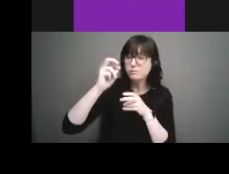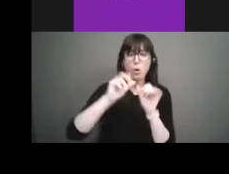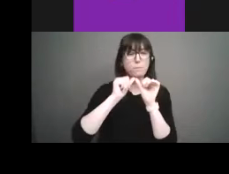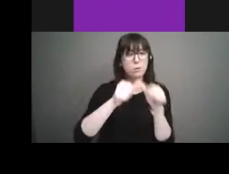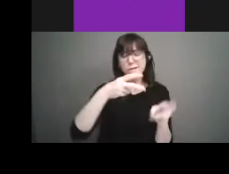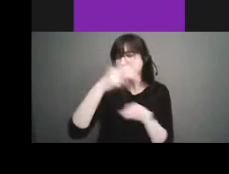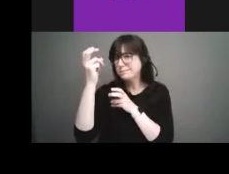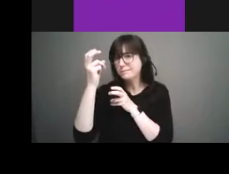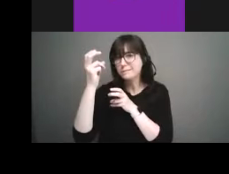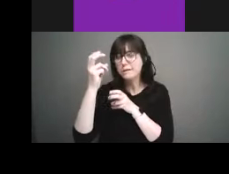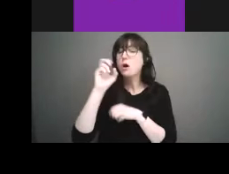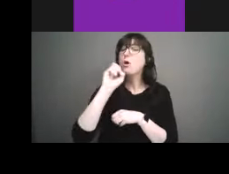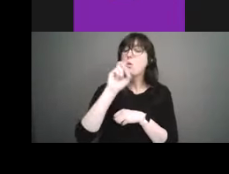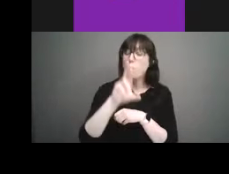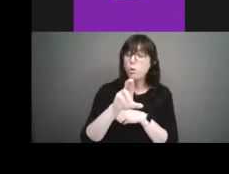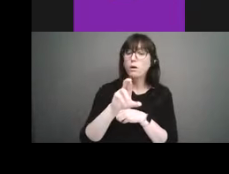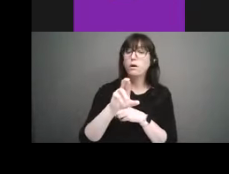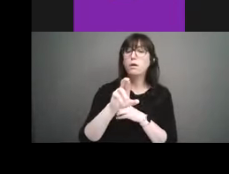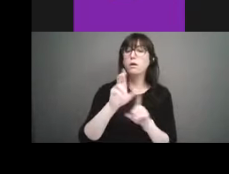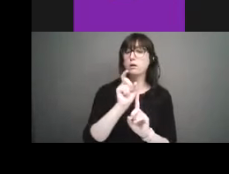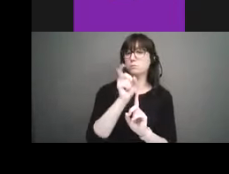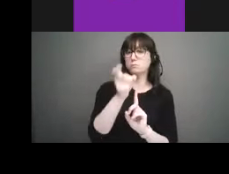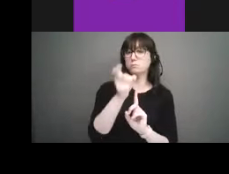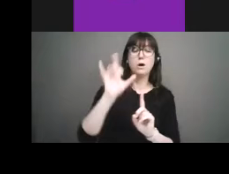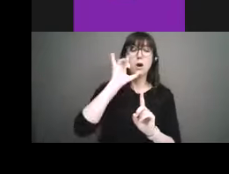and or to act as